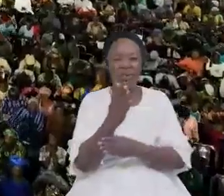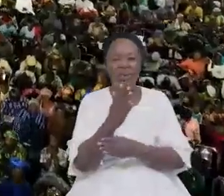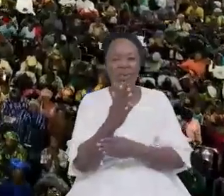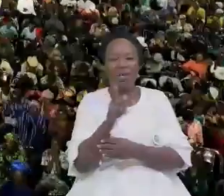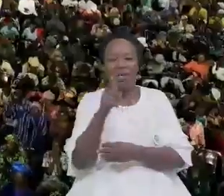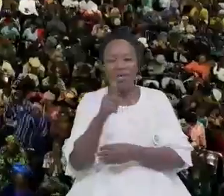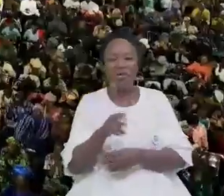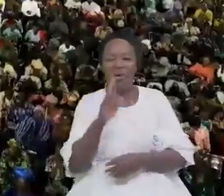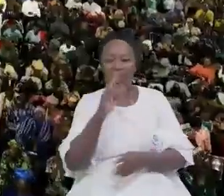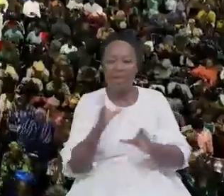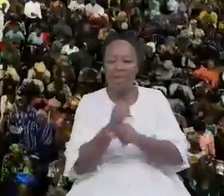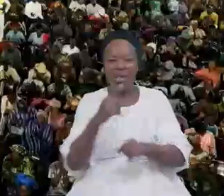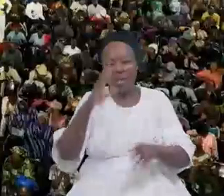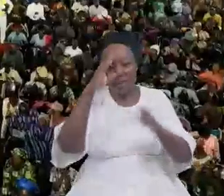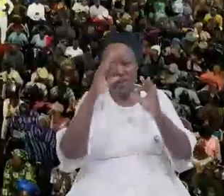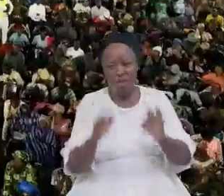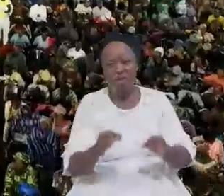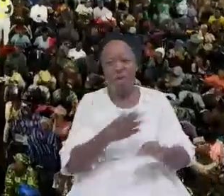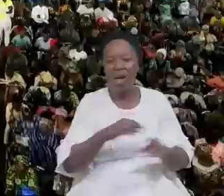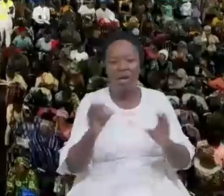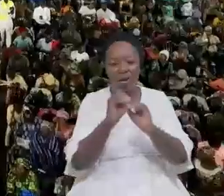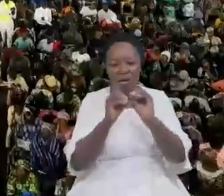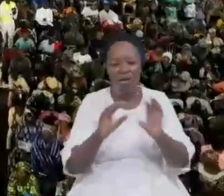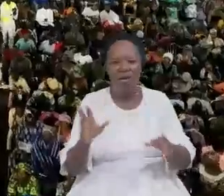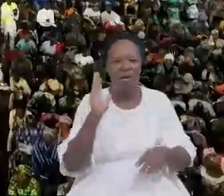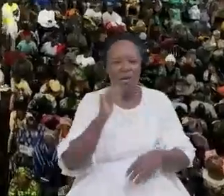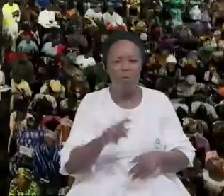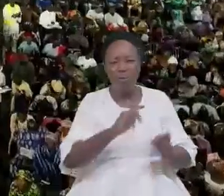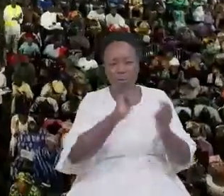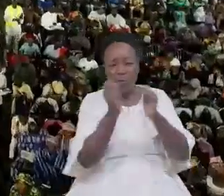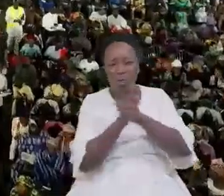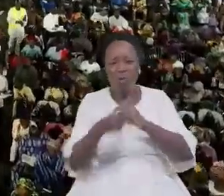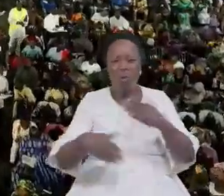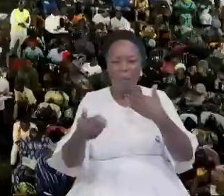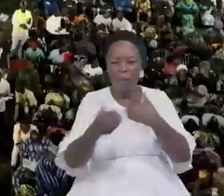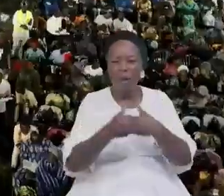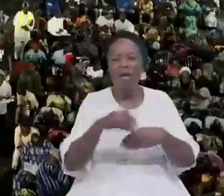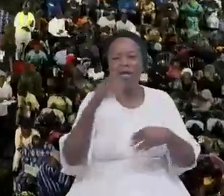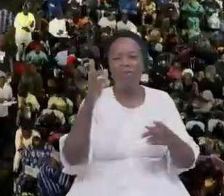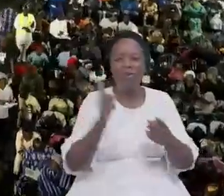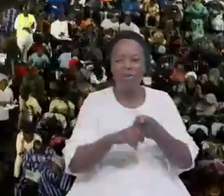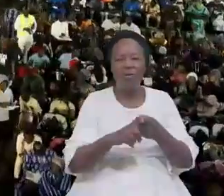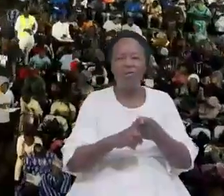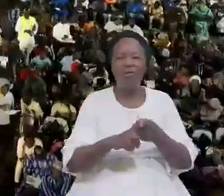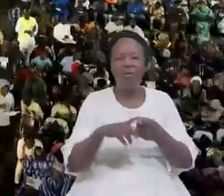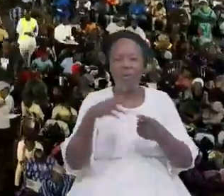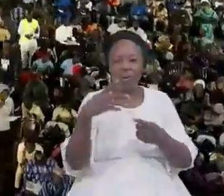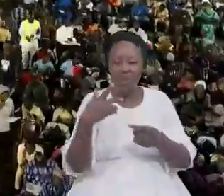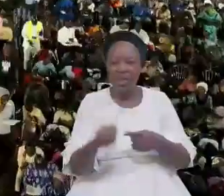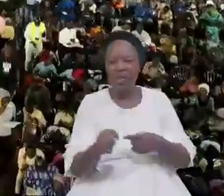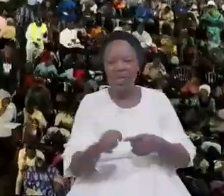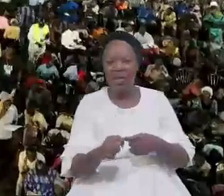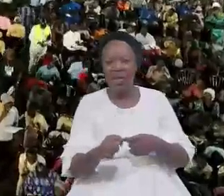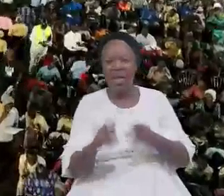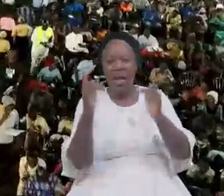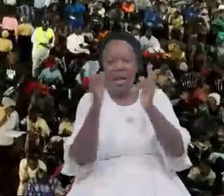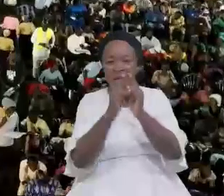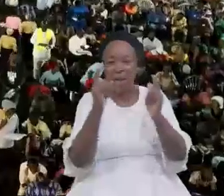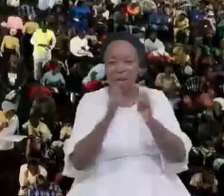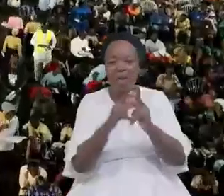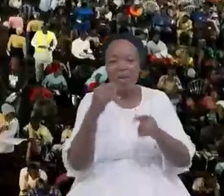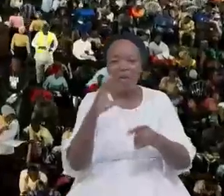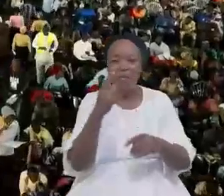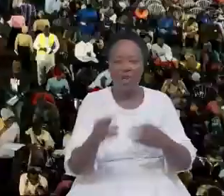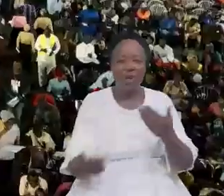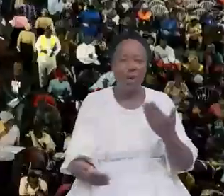the decision, and nothing will turn you back to the realm, to the camp of the